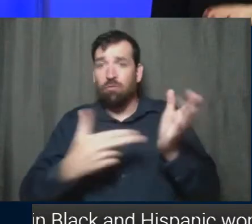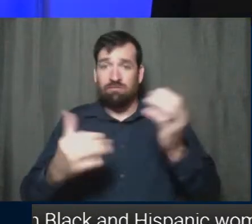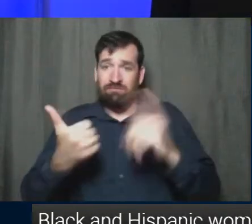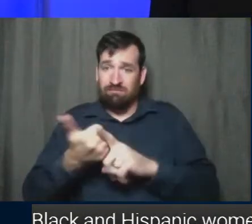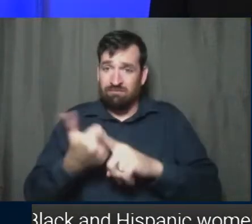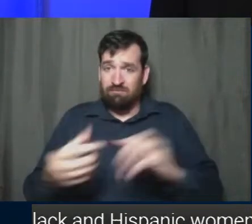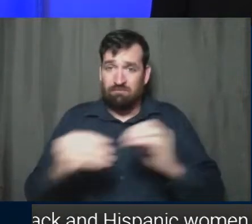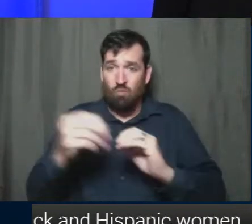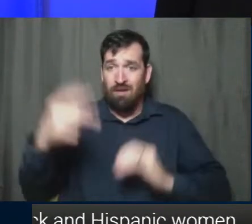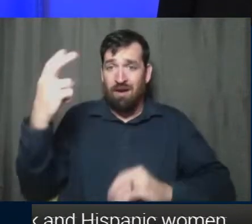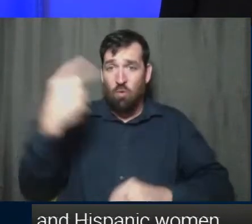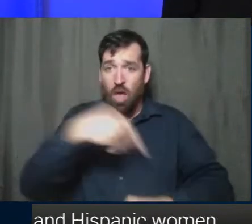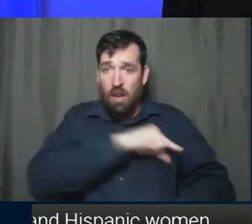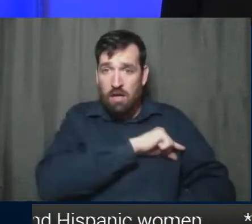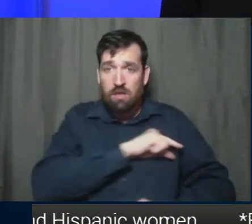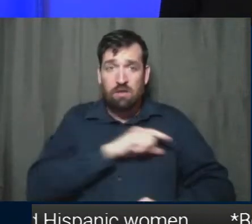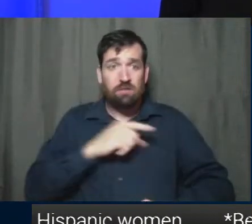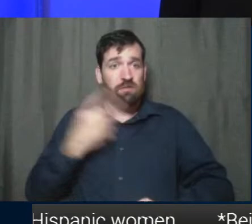something you should stay away from?